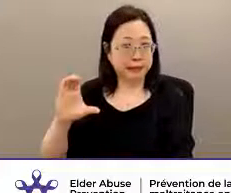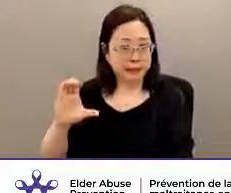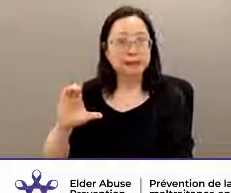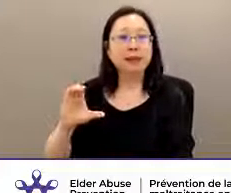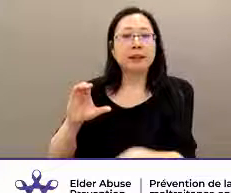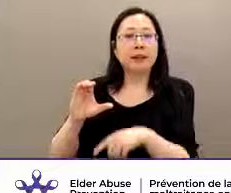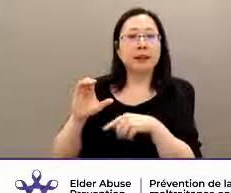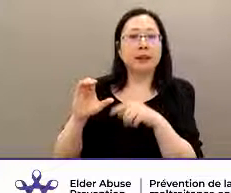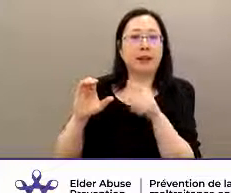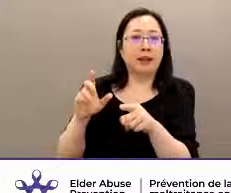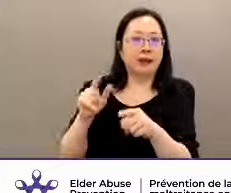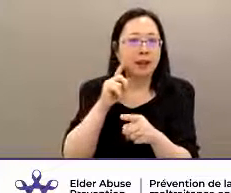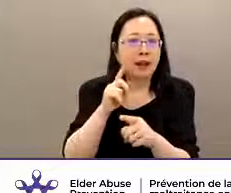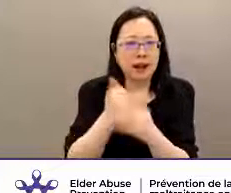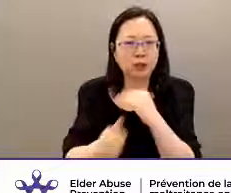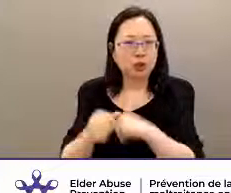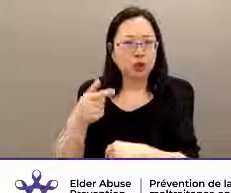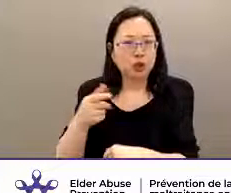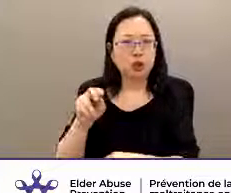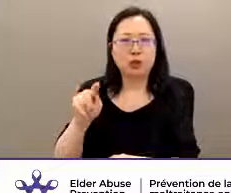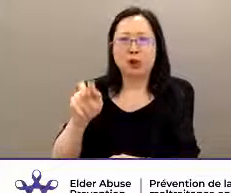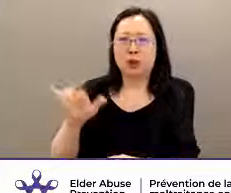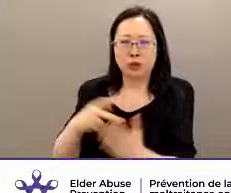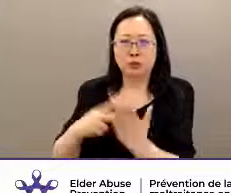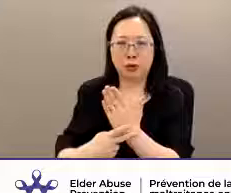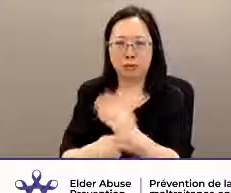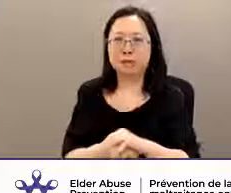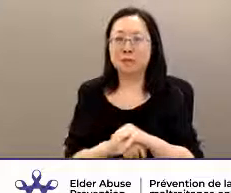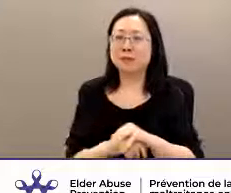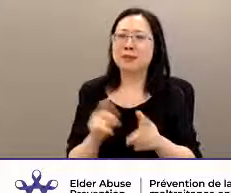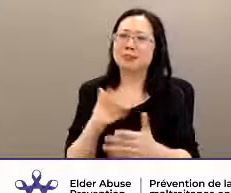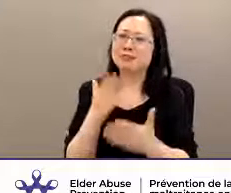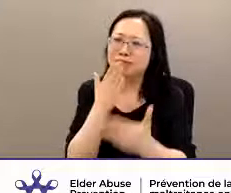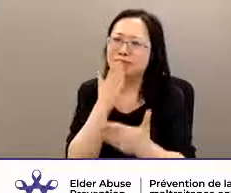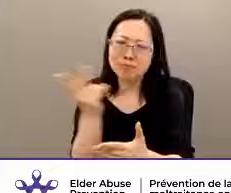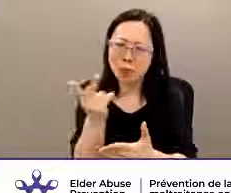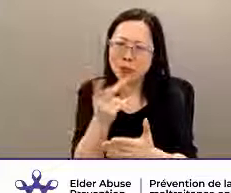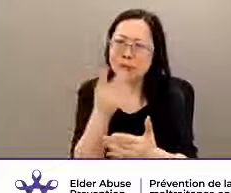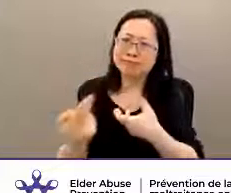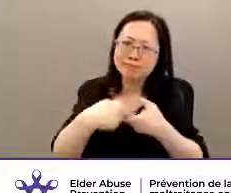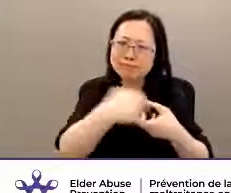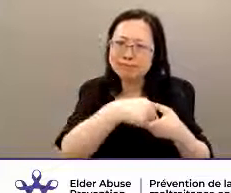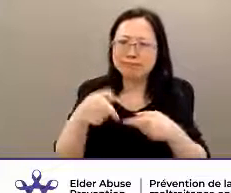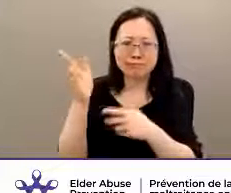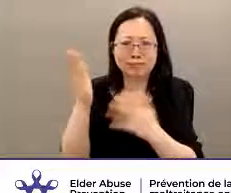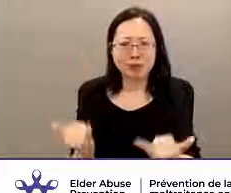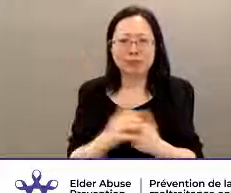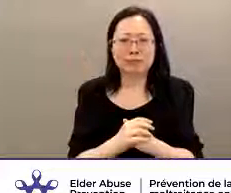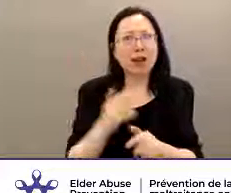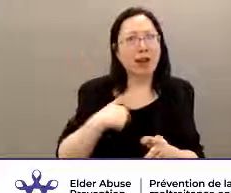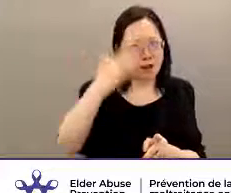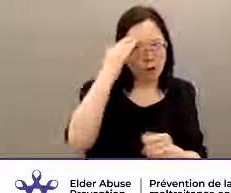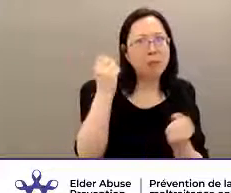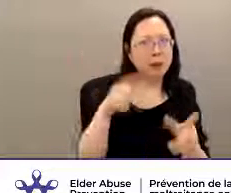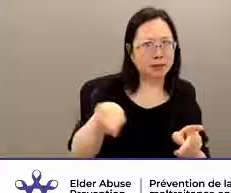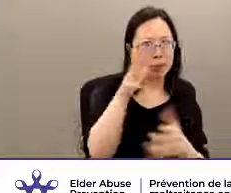Coordination, and Gerontology program. So welcome both of you to our session today. I know everyone's going to learn a lot from you,